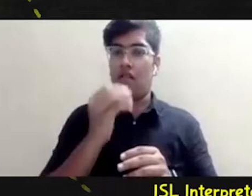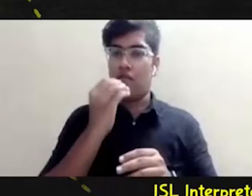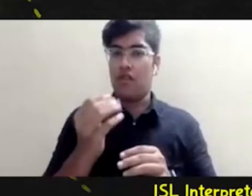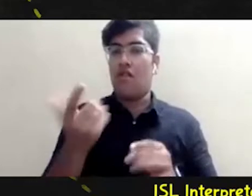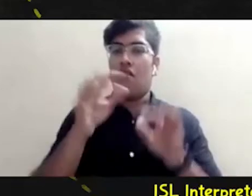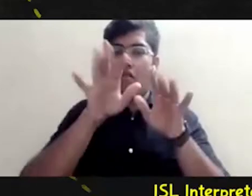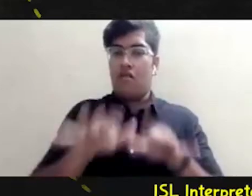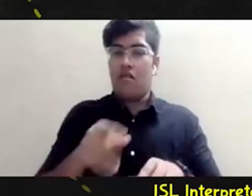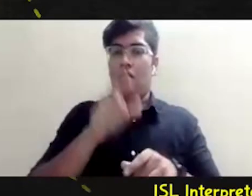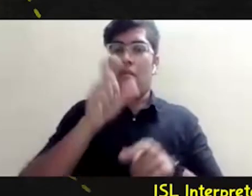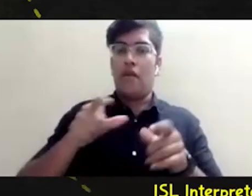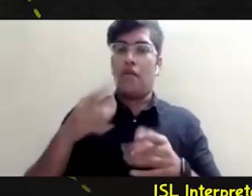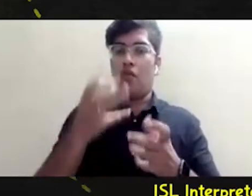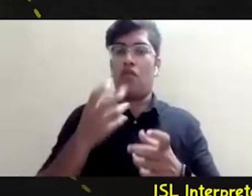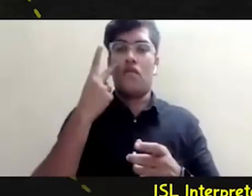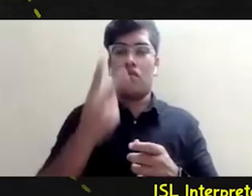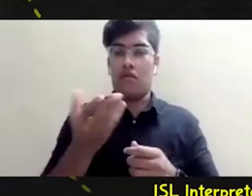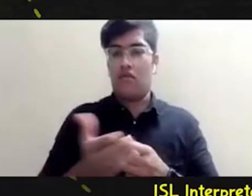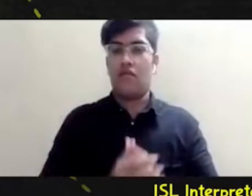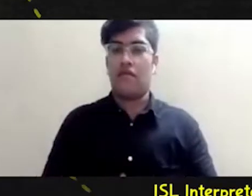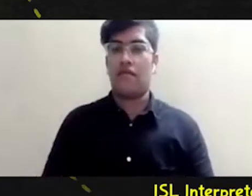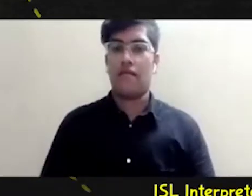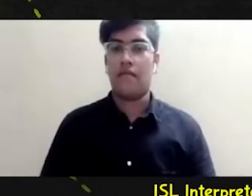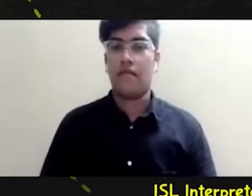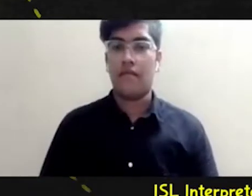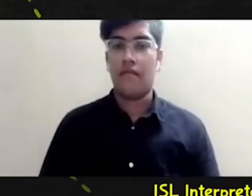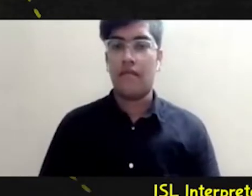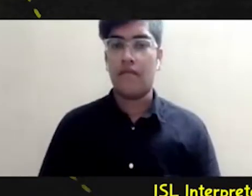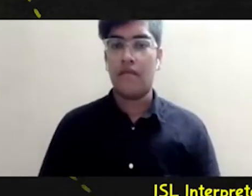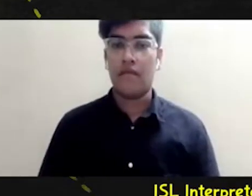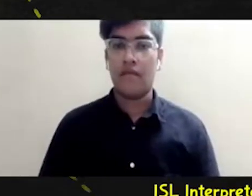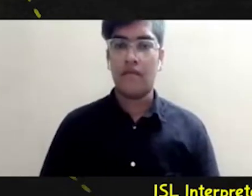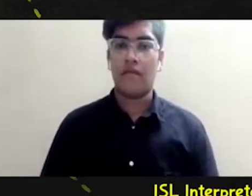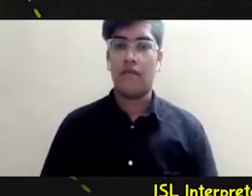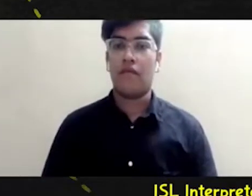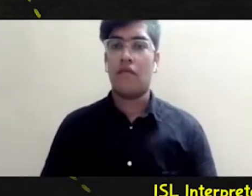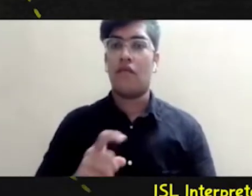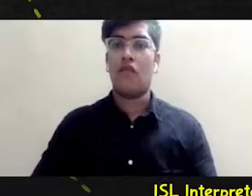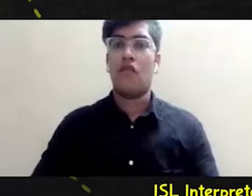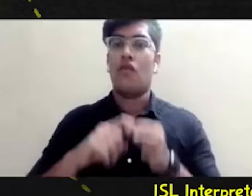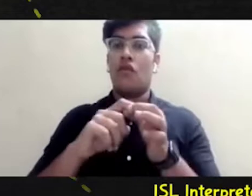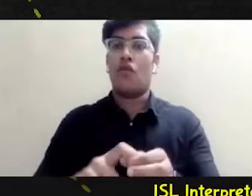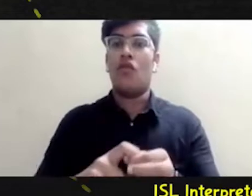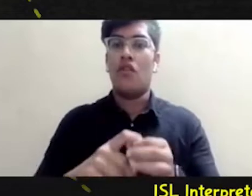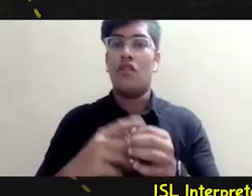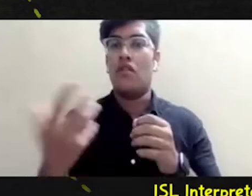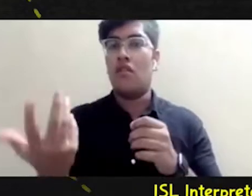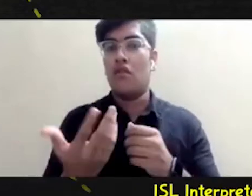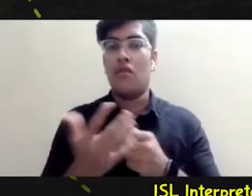chat box. I think somebody has written. You've already done it. Okay. The question which is coming to